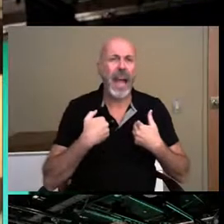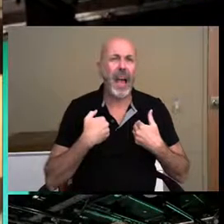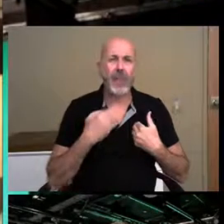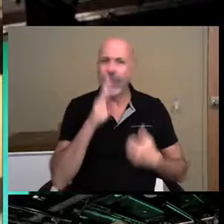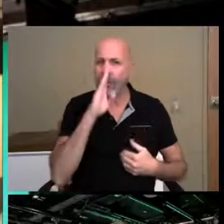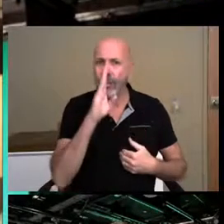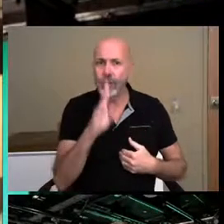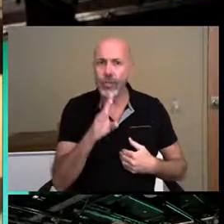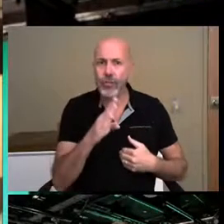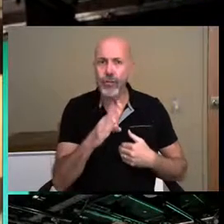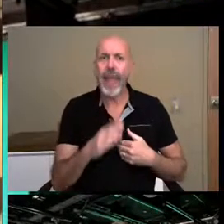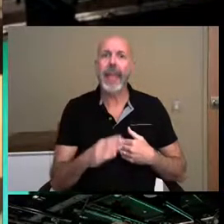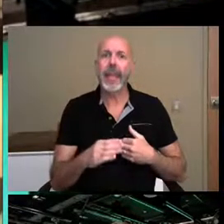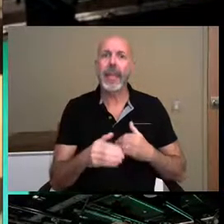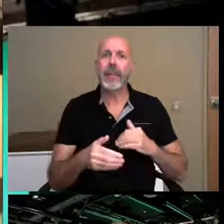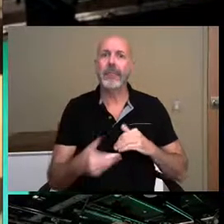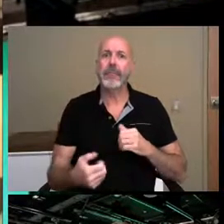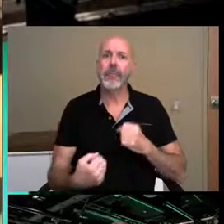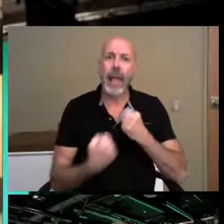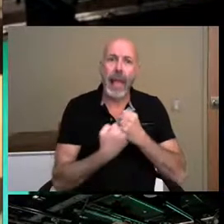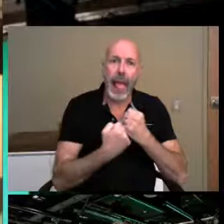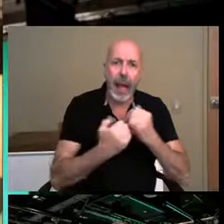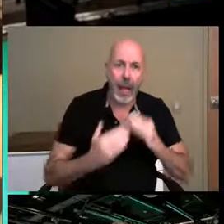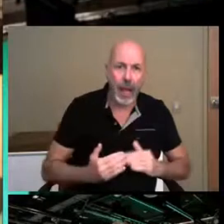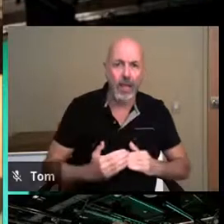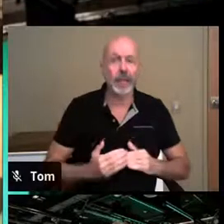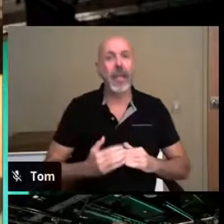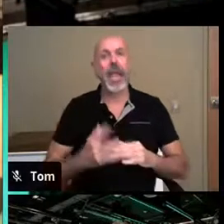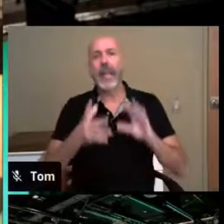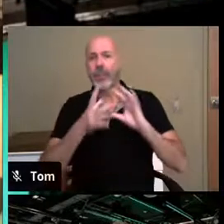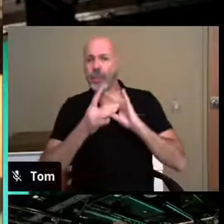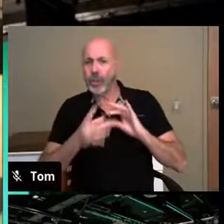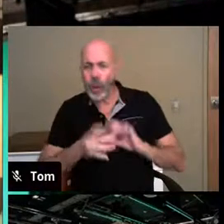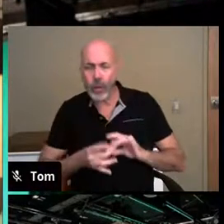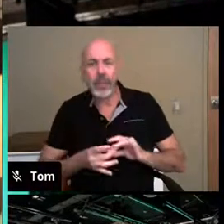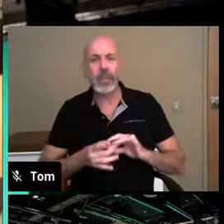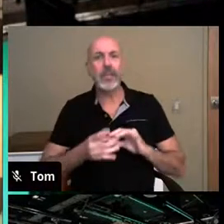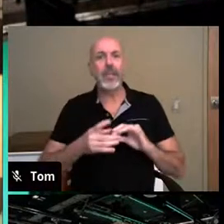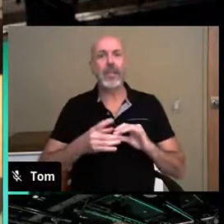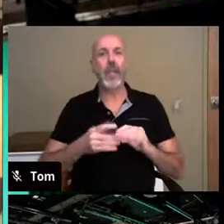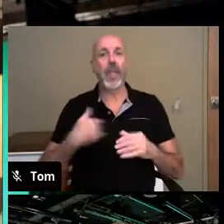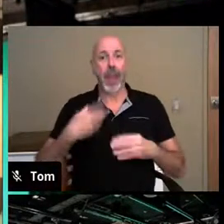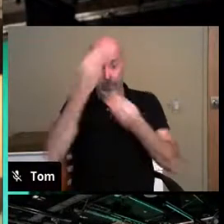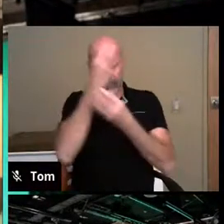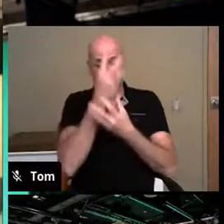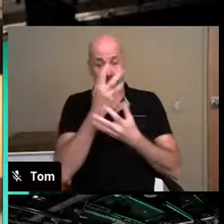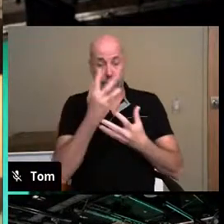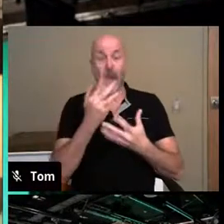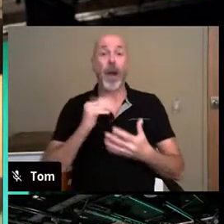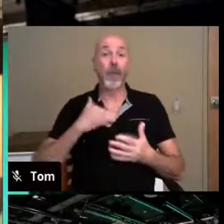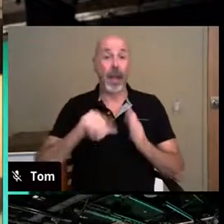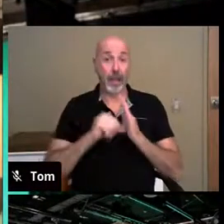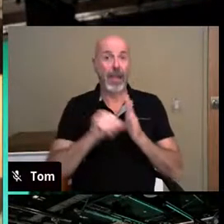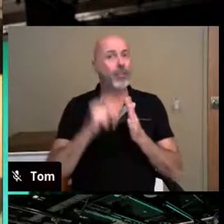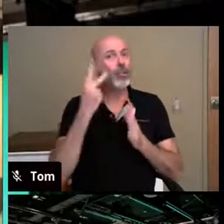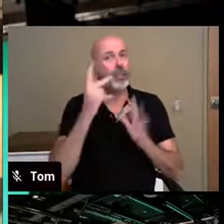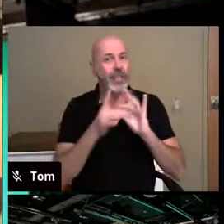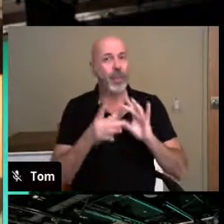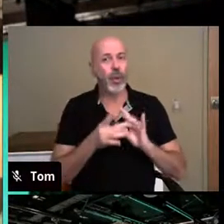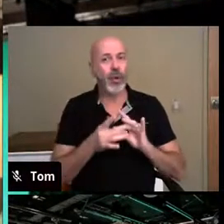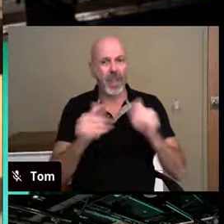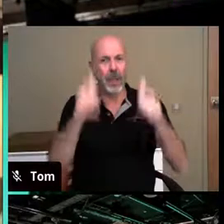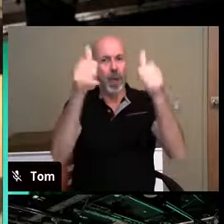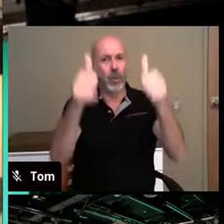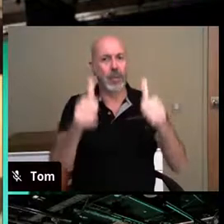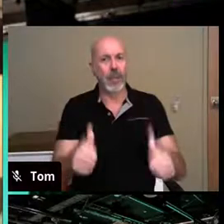with stories that I'm sharing on the page of why they love Palm Springs and why they think it's necessary and feel it's necessary